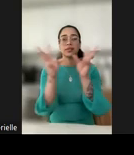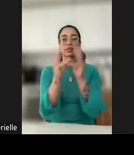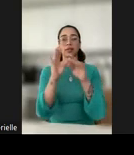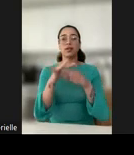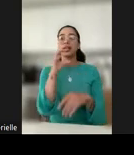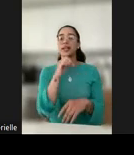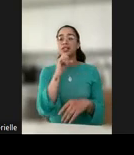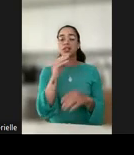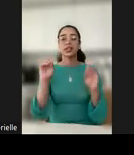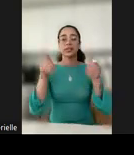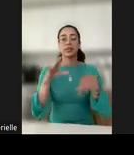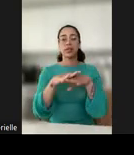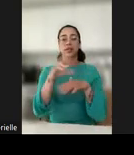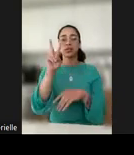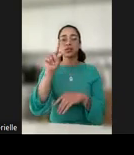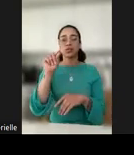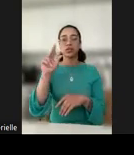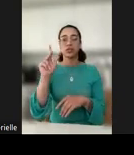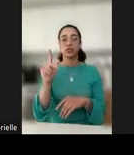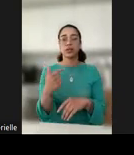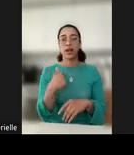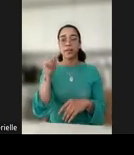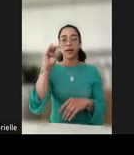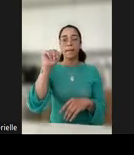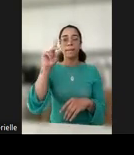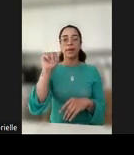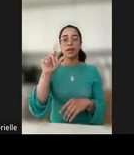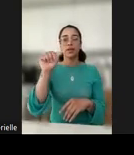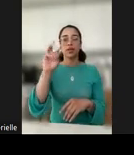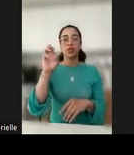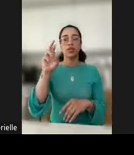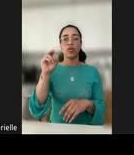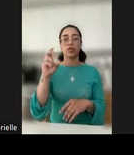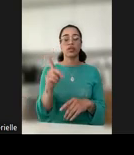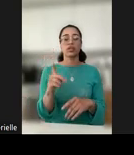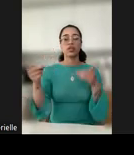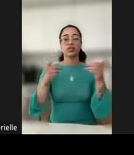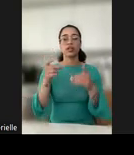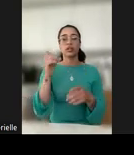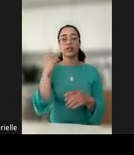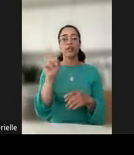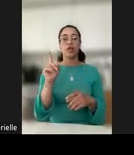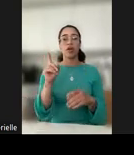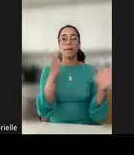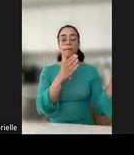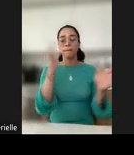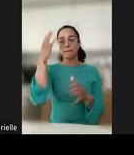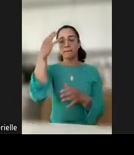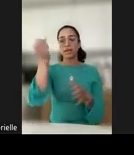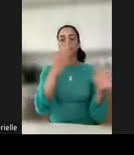of 2023. I'm Amanda Lawrence, Project Director for California's Master Plan for Aging. We continue to